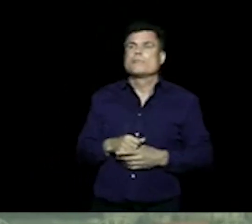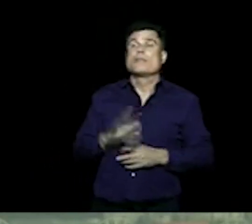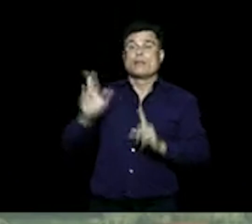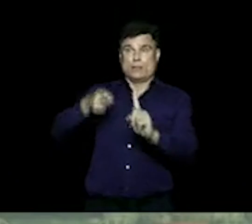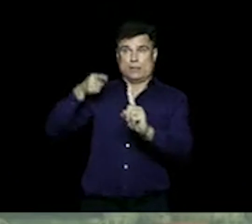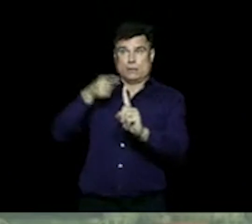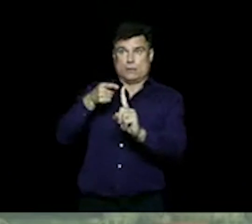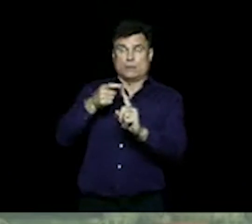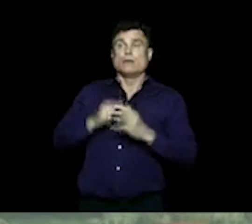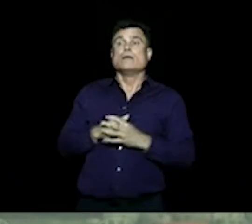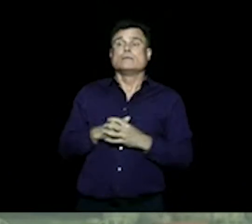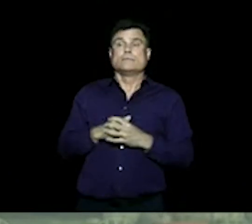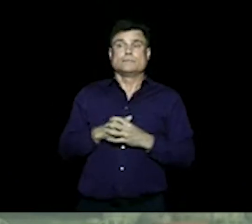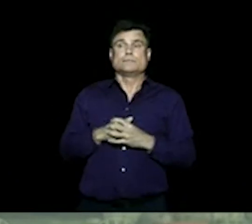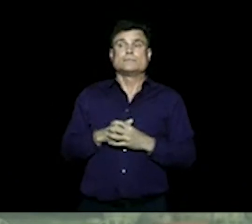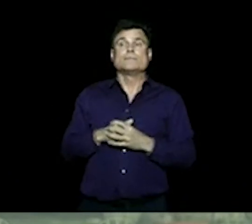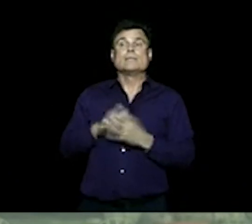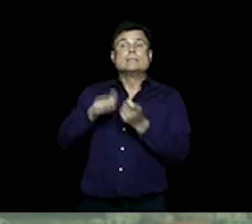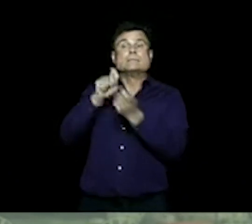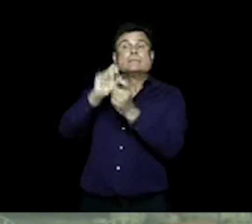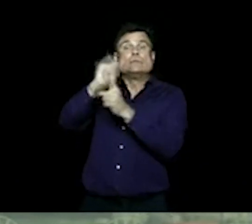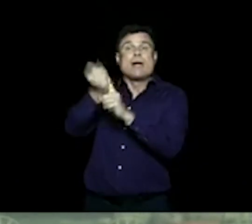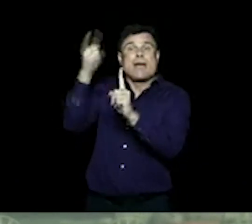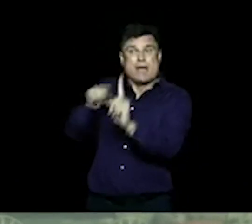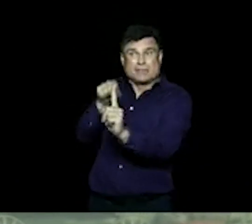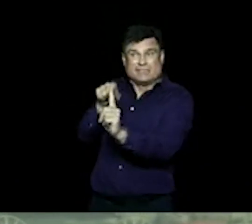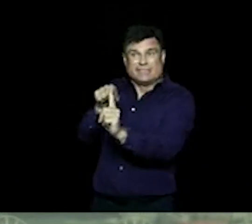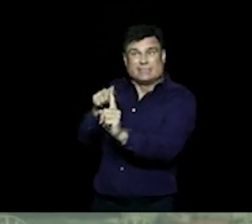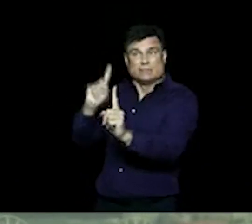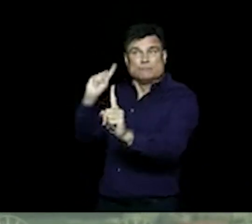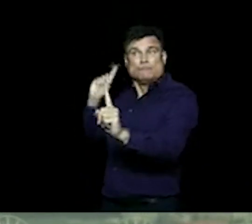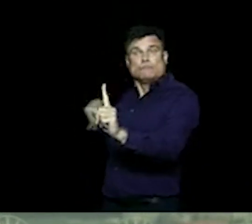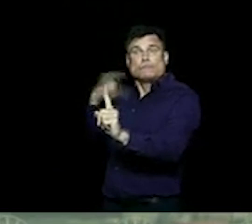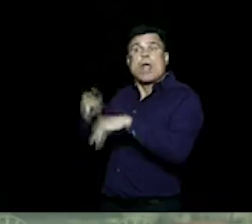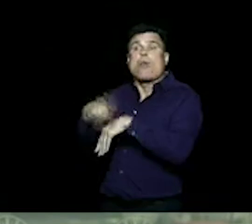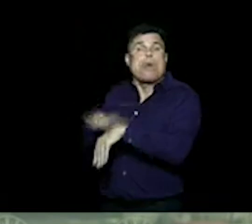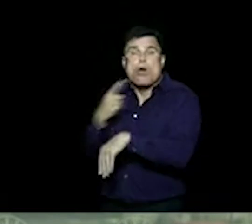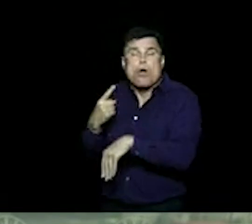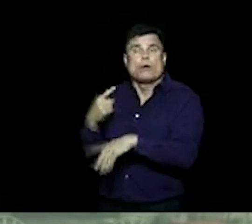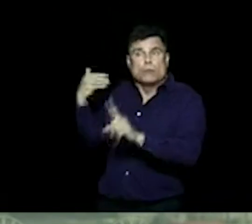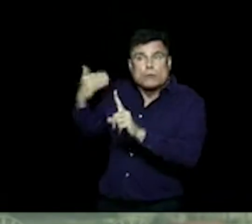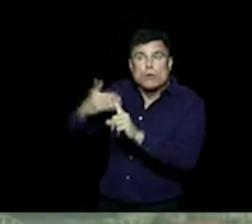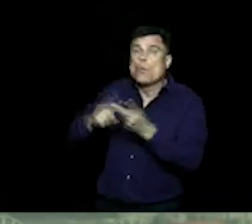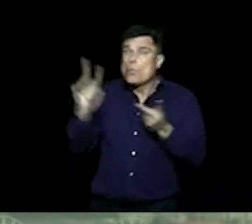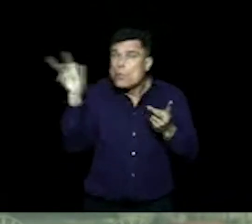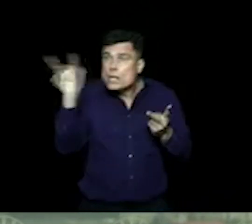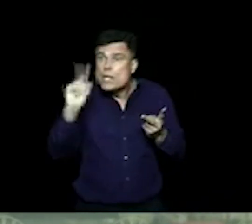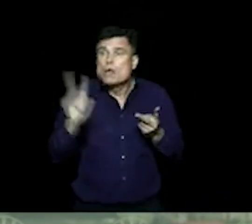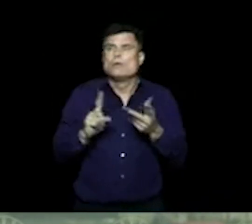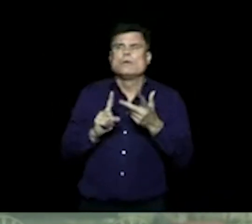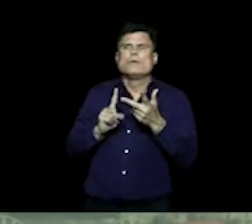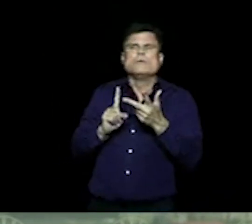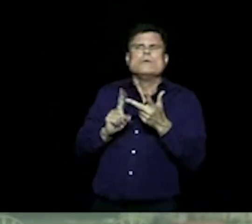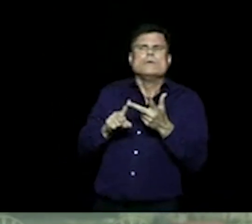they took place, how widespread this is, and whether any doctors or nurses that are involved have been